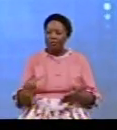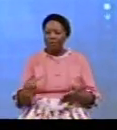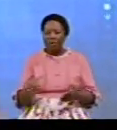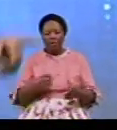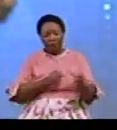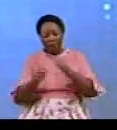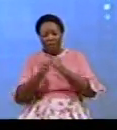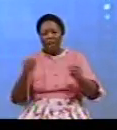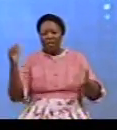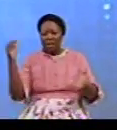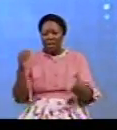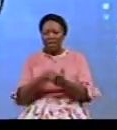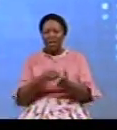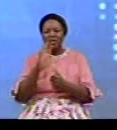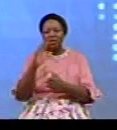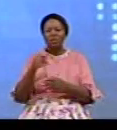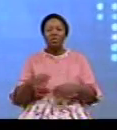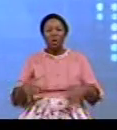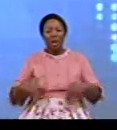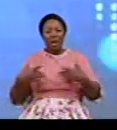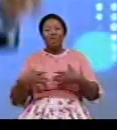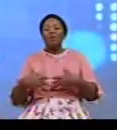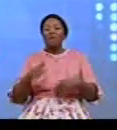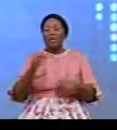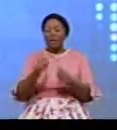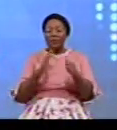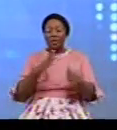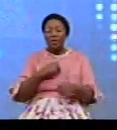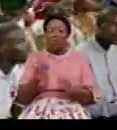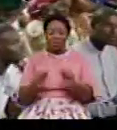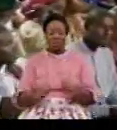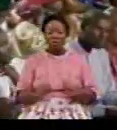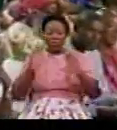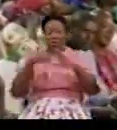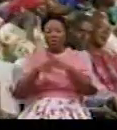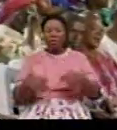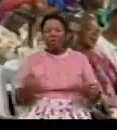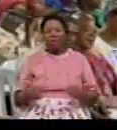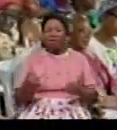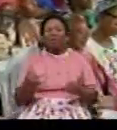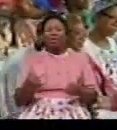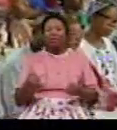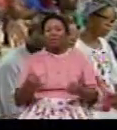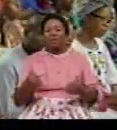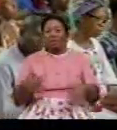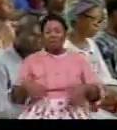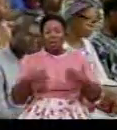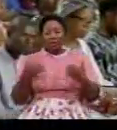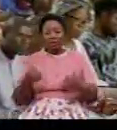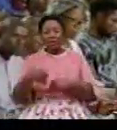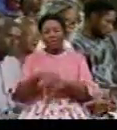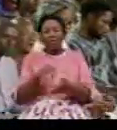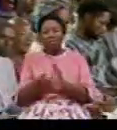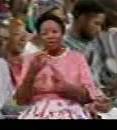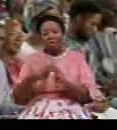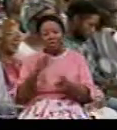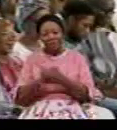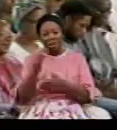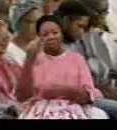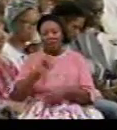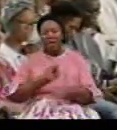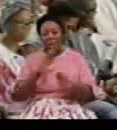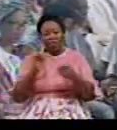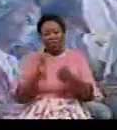also returns unto Jeremiah chapter 24. And I'm reading from verse